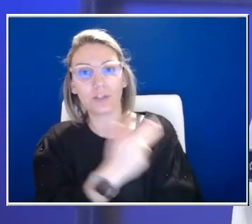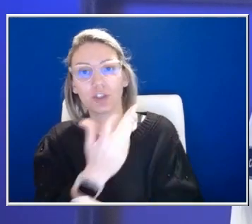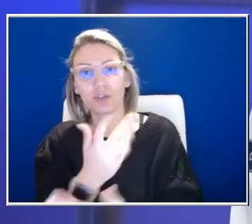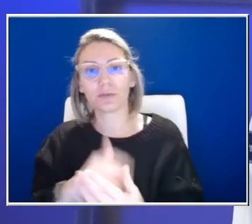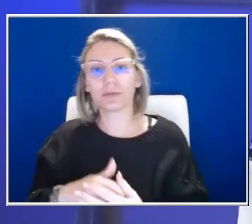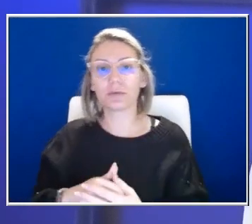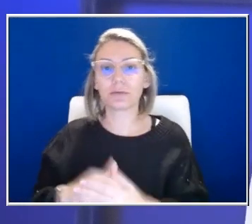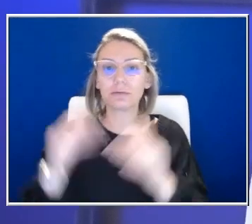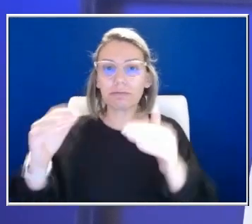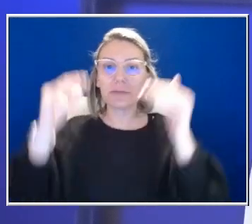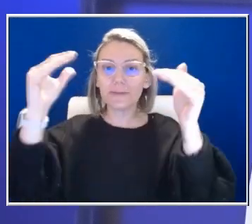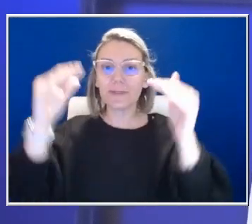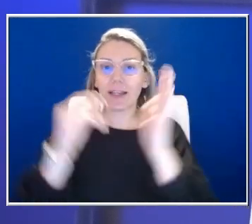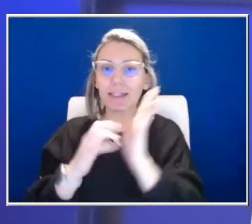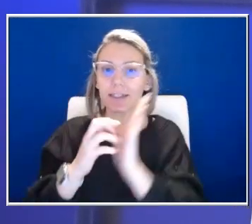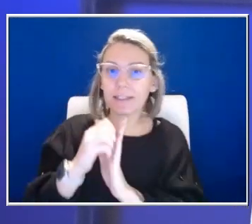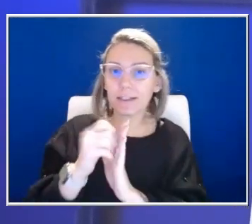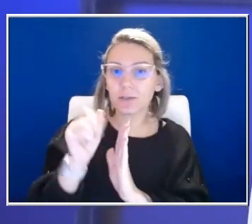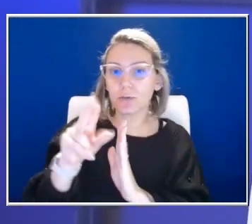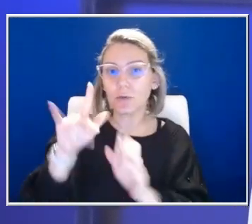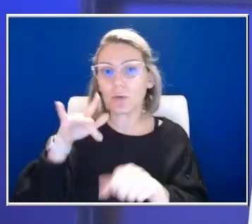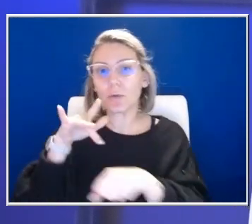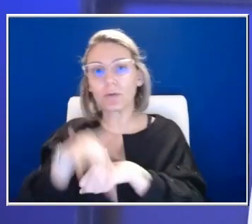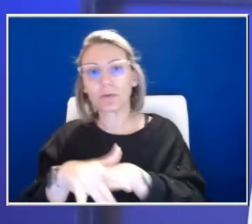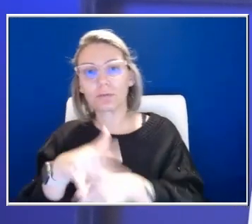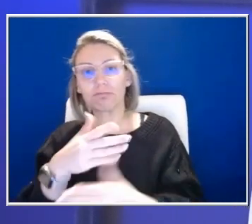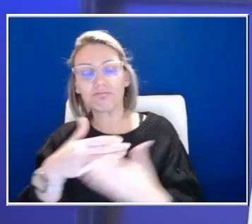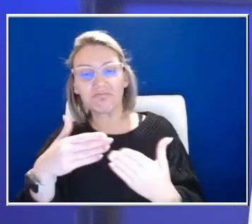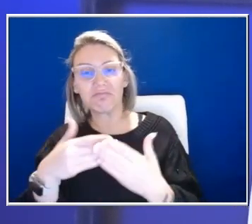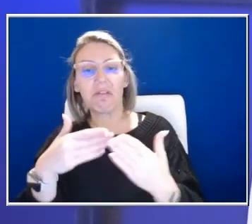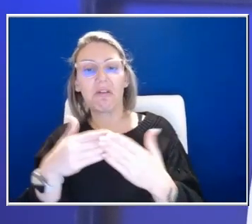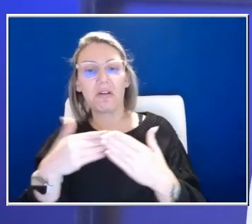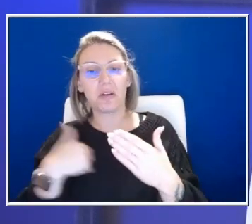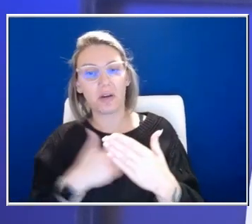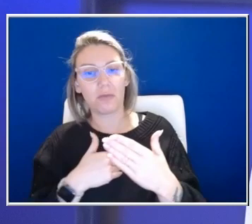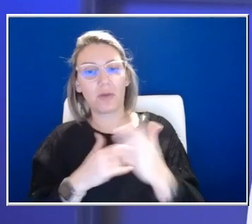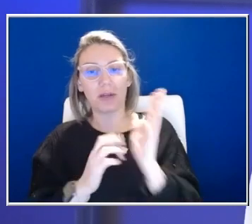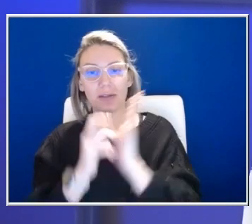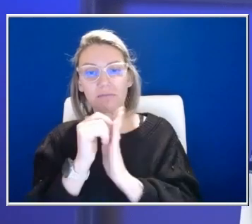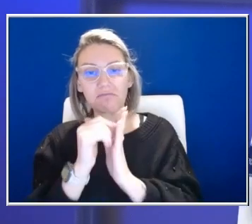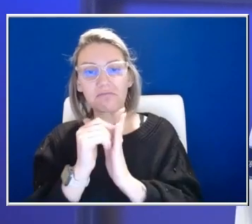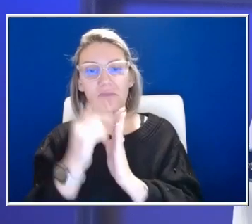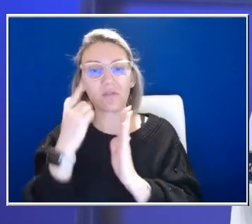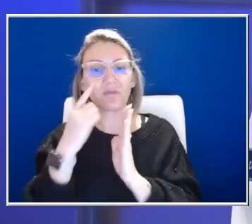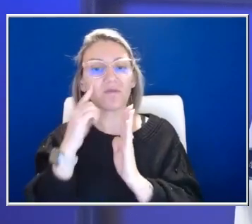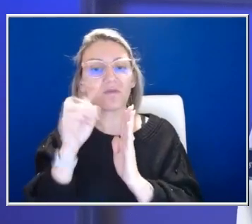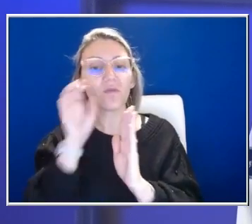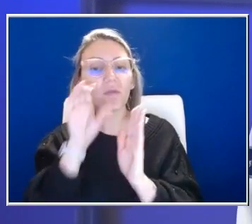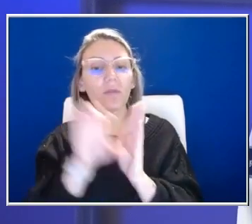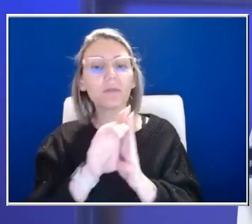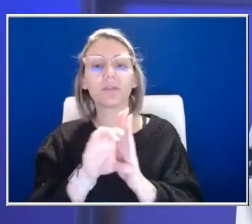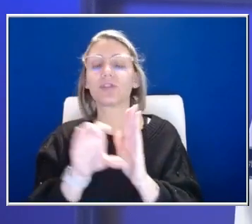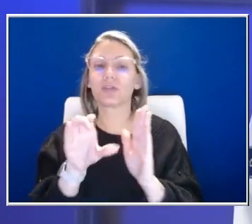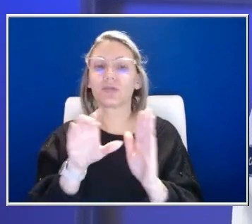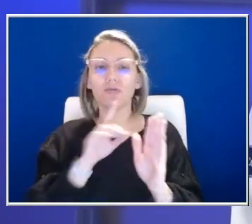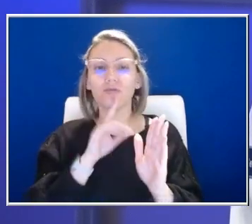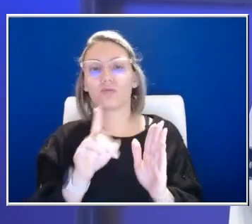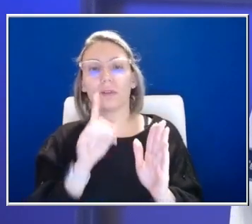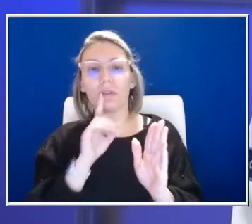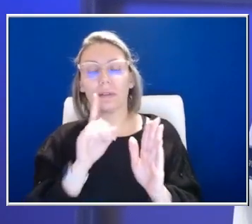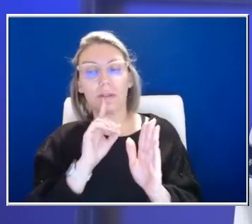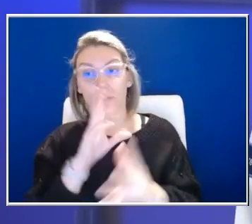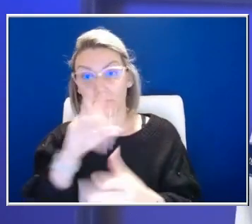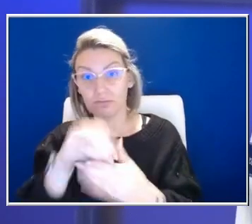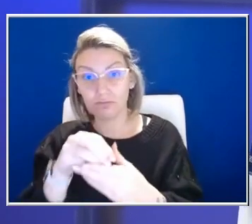advanced cancer or early stage breast cancer, the advances that we have made in imaging continue to play a part. We recognize now that dense